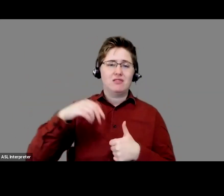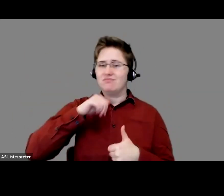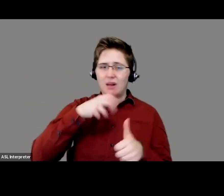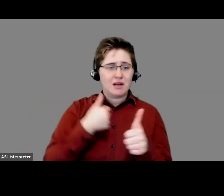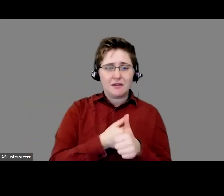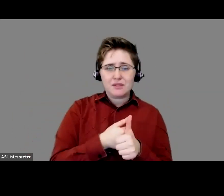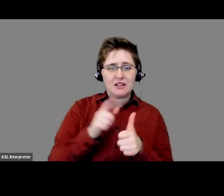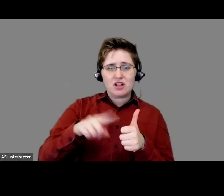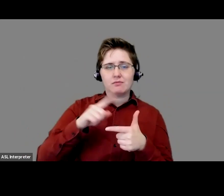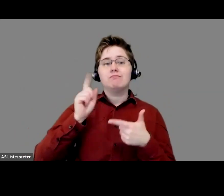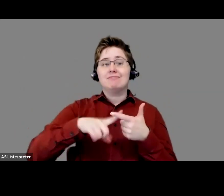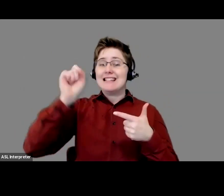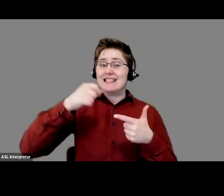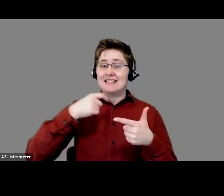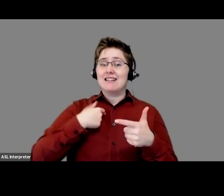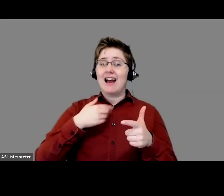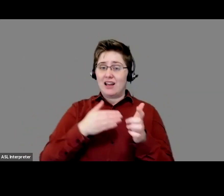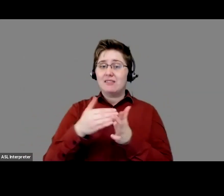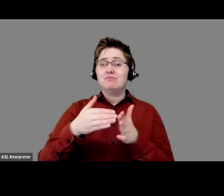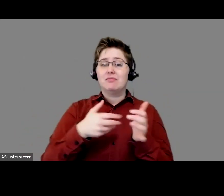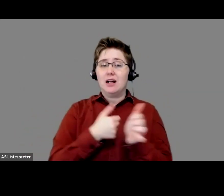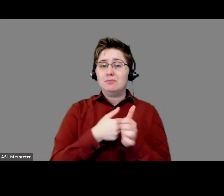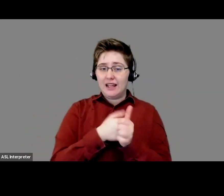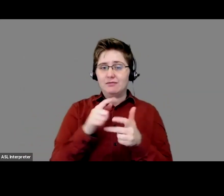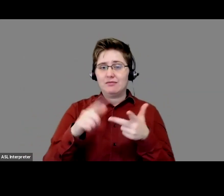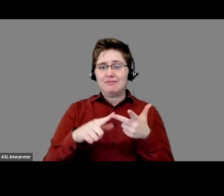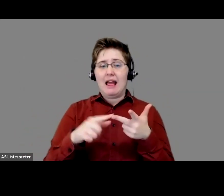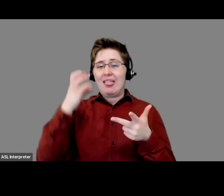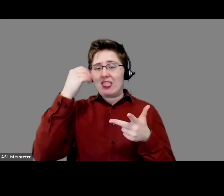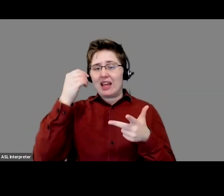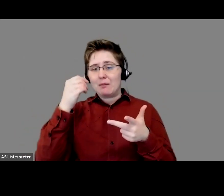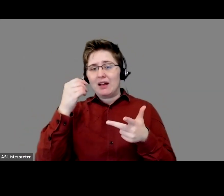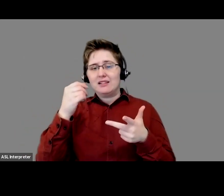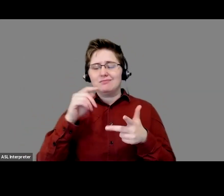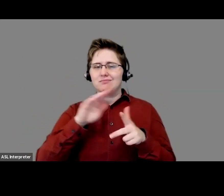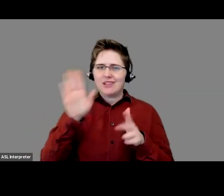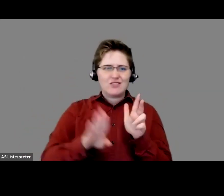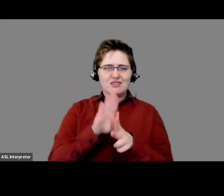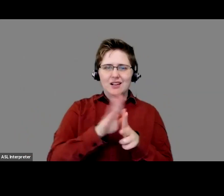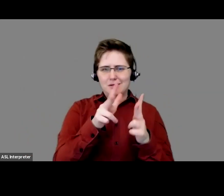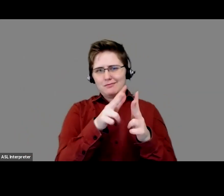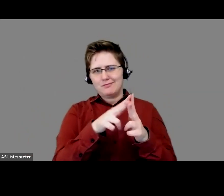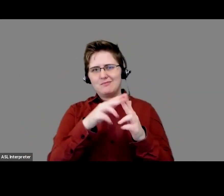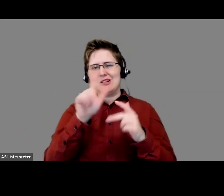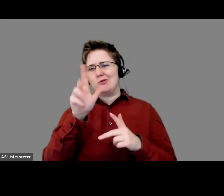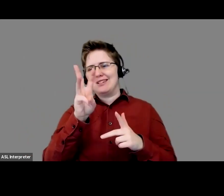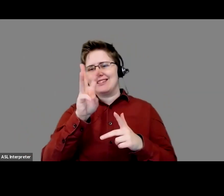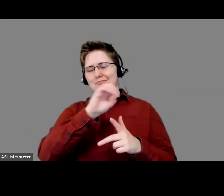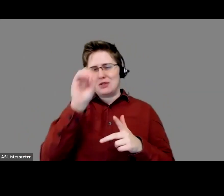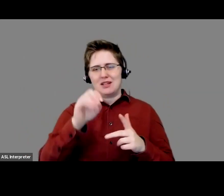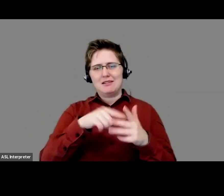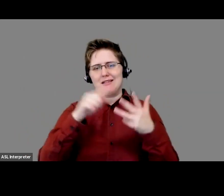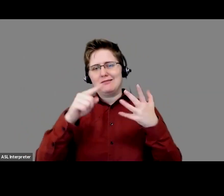updated or checked. I have and regularly update my plan. And I think about it, but haven't developed a plan, are all at 26%. And